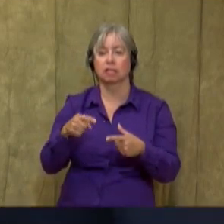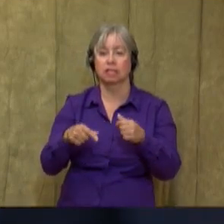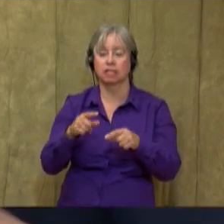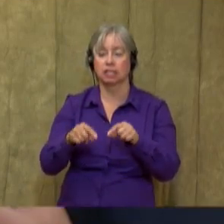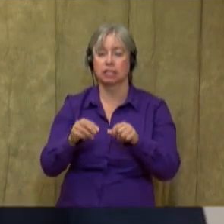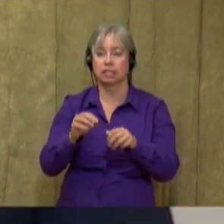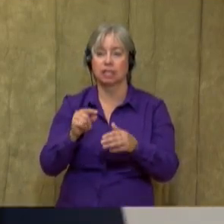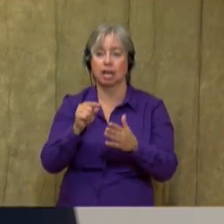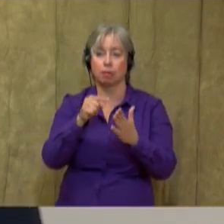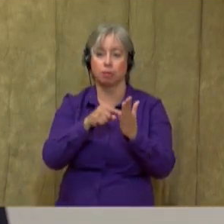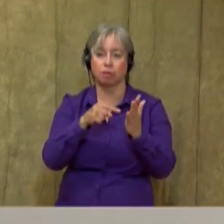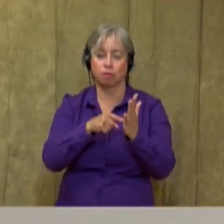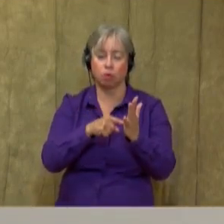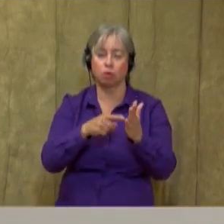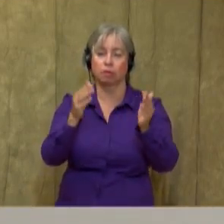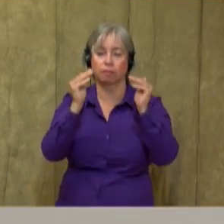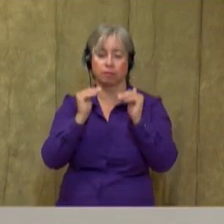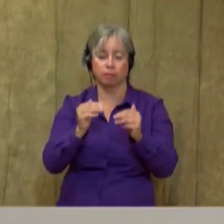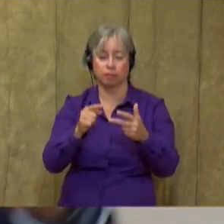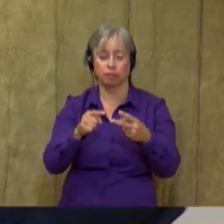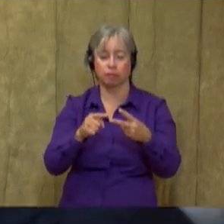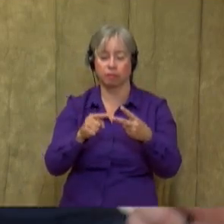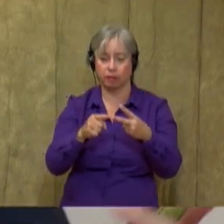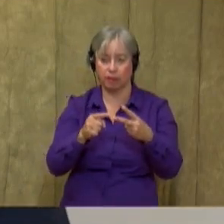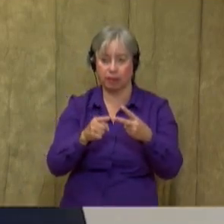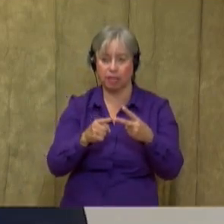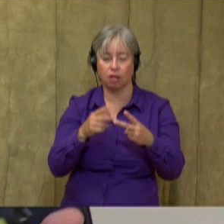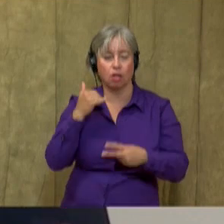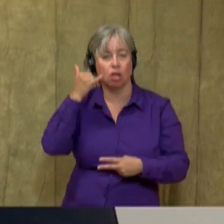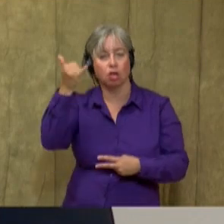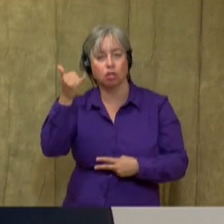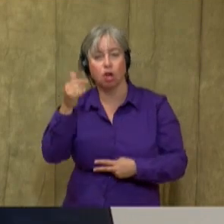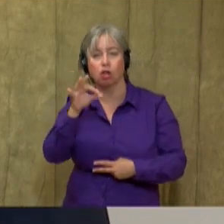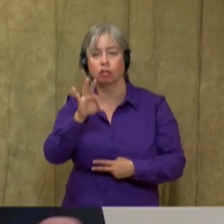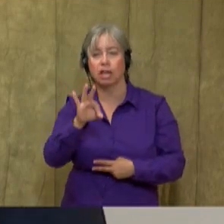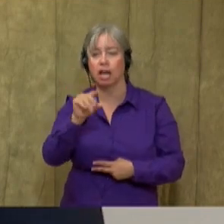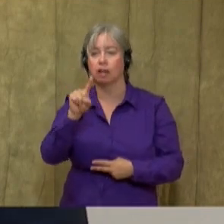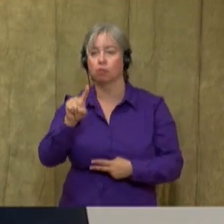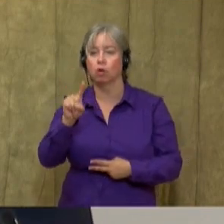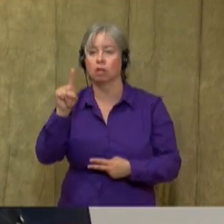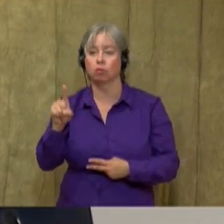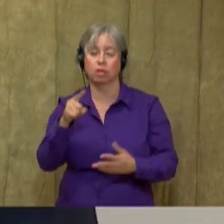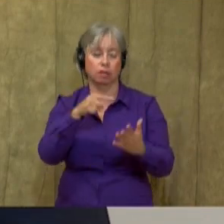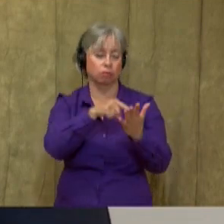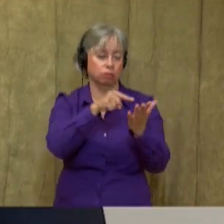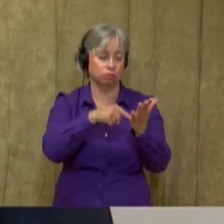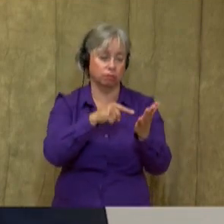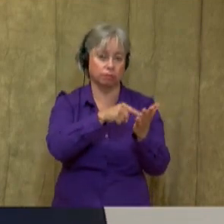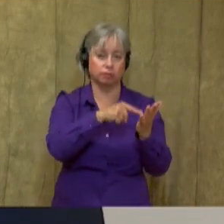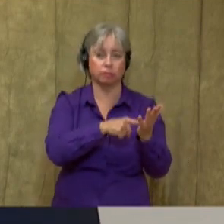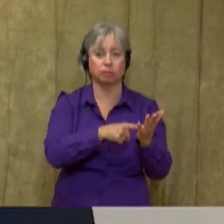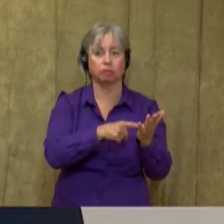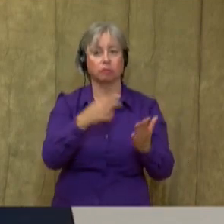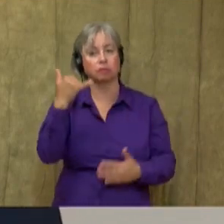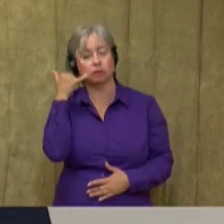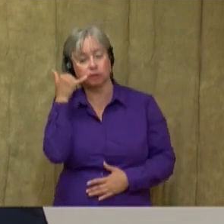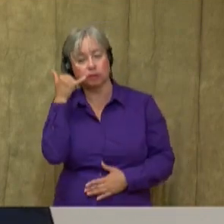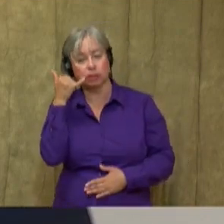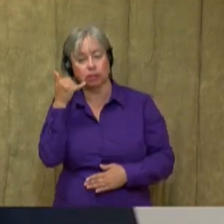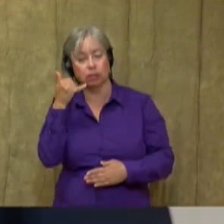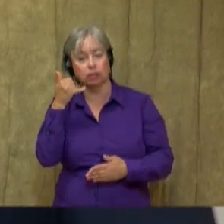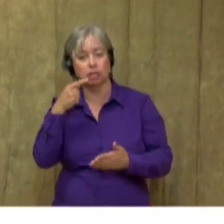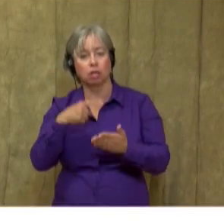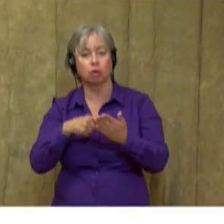then dialing 911. So if I pick up a phone, I dial 911, I hit call. What do you think is going to happen